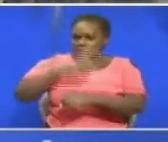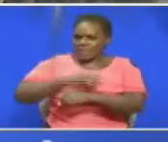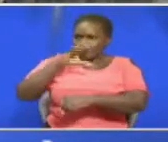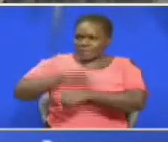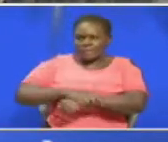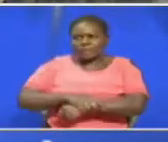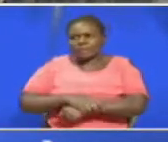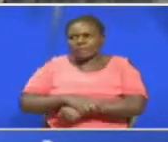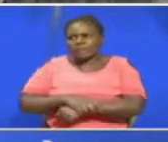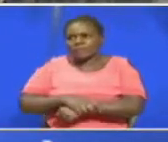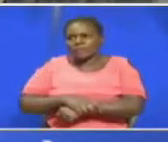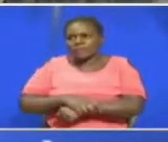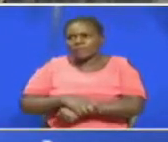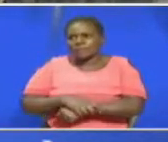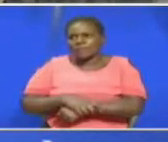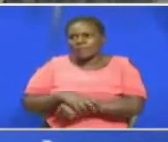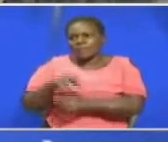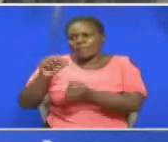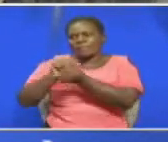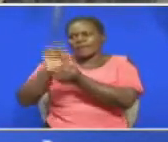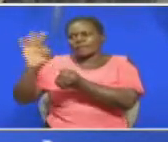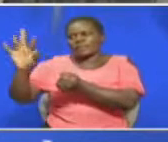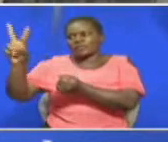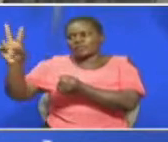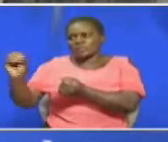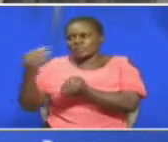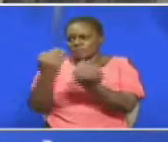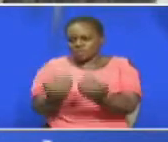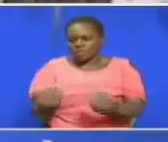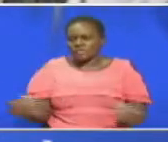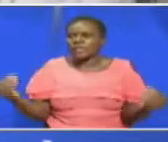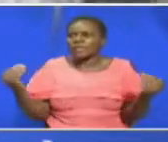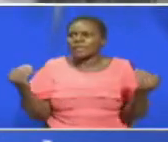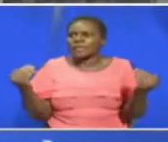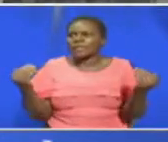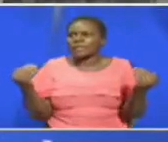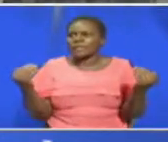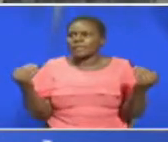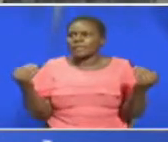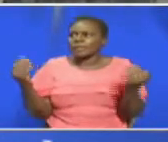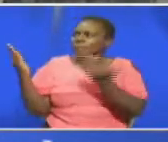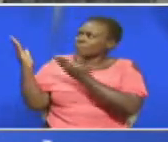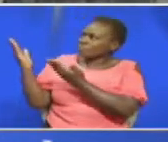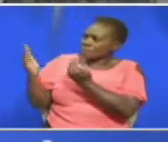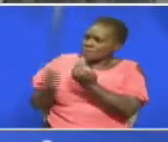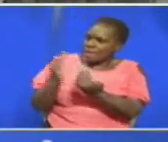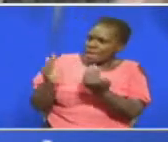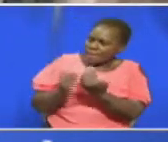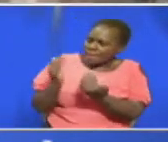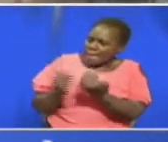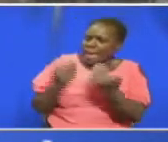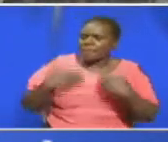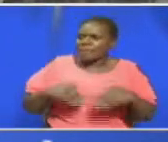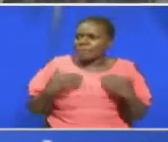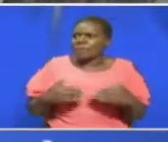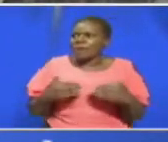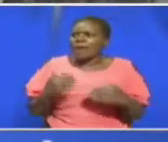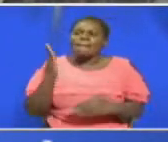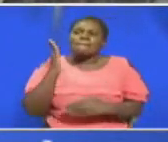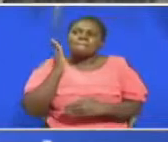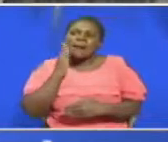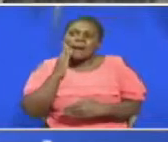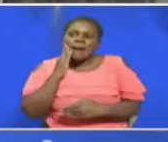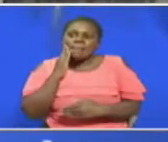receive between 15 to 20 children who are kept here under the care of the nannies, and their